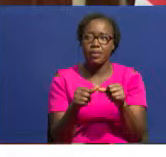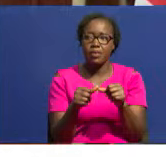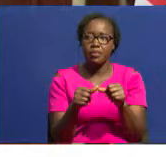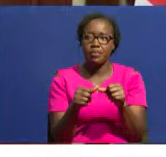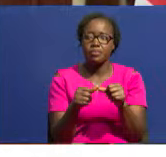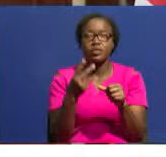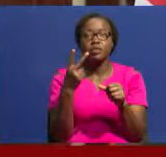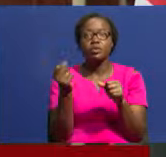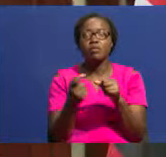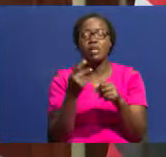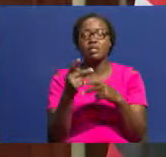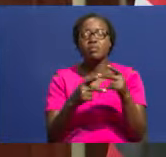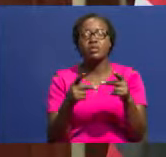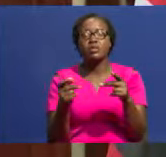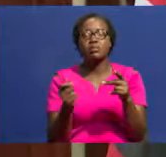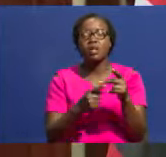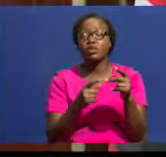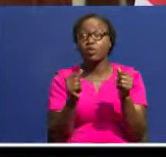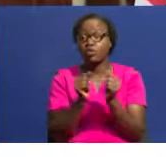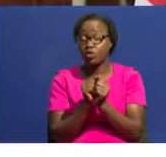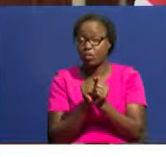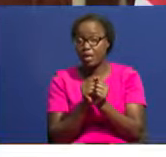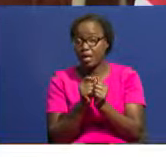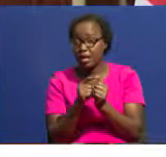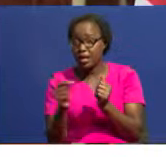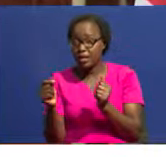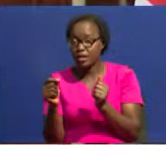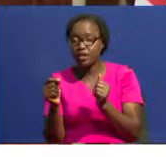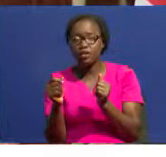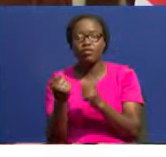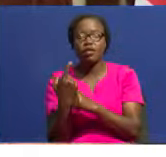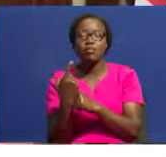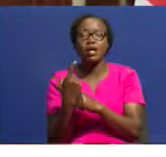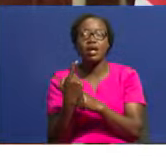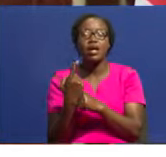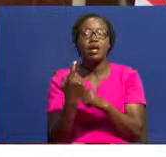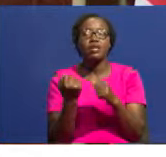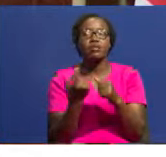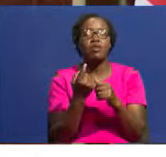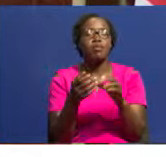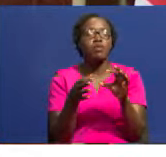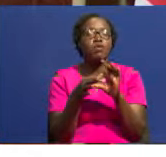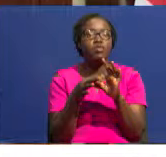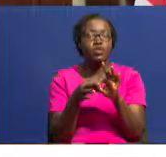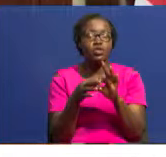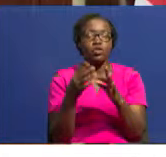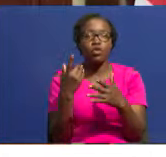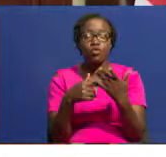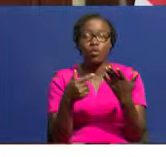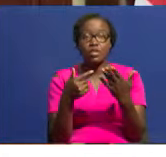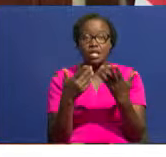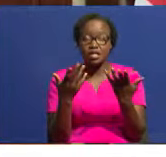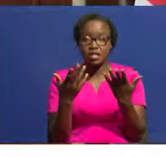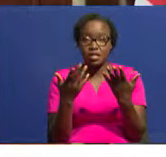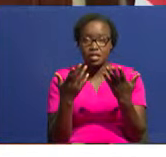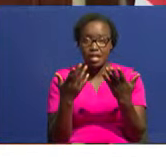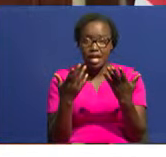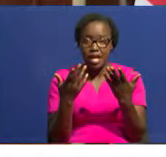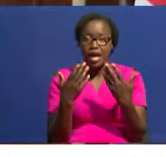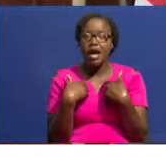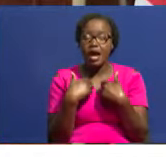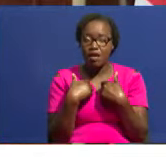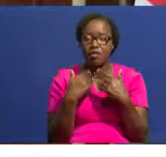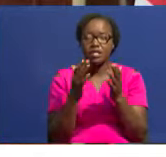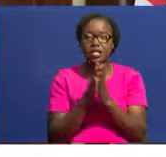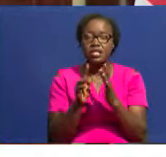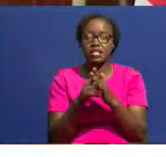a two-month process, October, November. By November, we now have a consolidation of what has come out, and we now begin